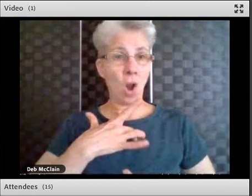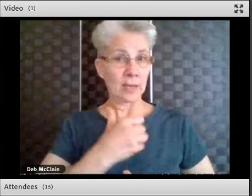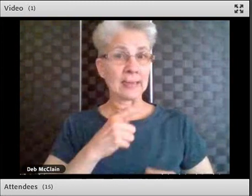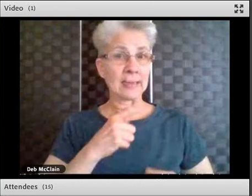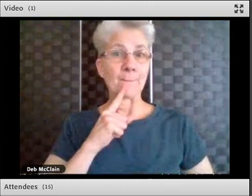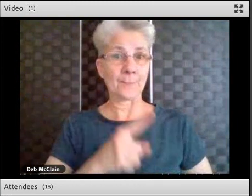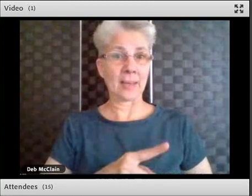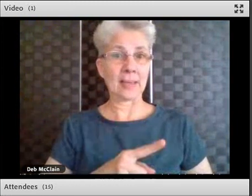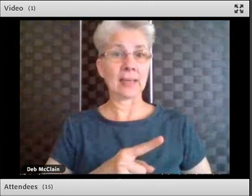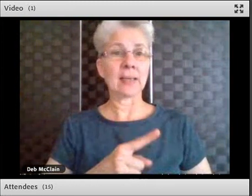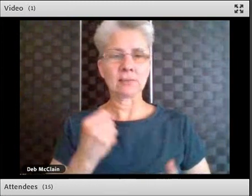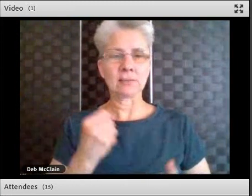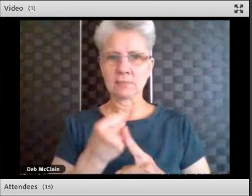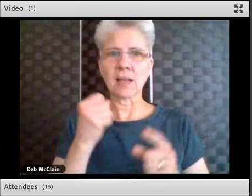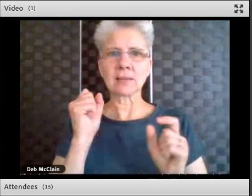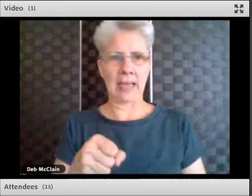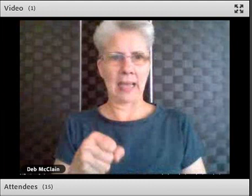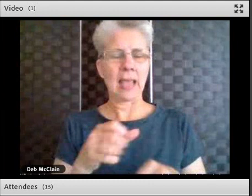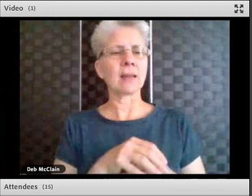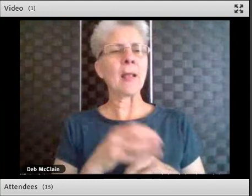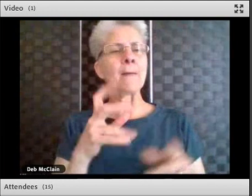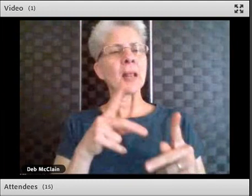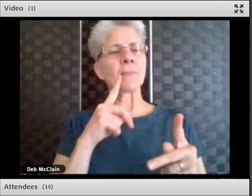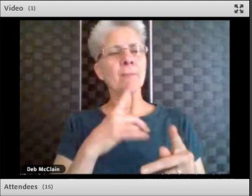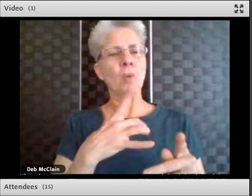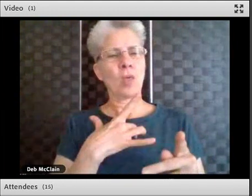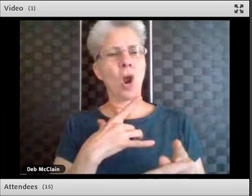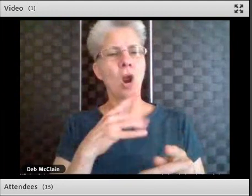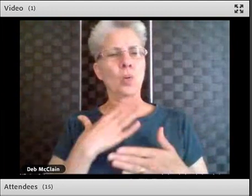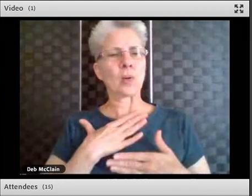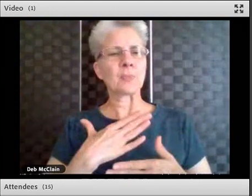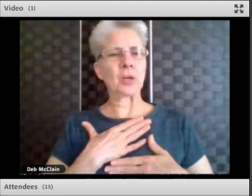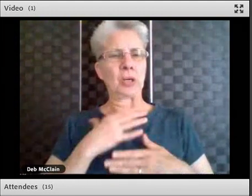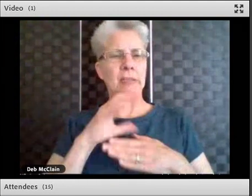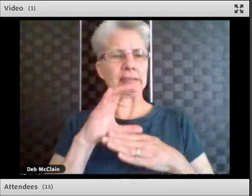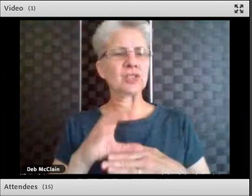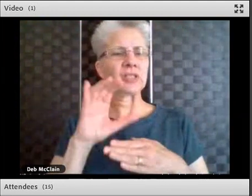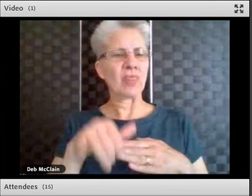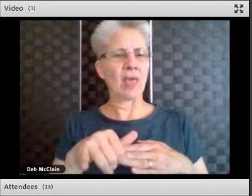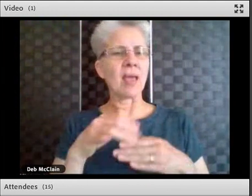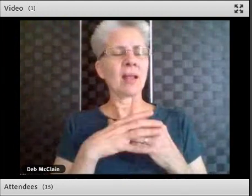be extremely sudden. Many people with heart or respiratory conditions